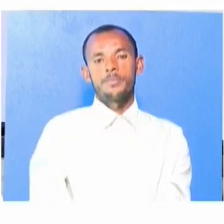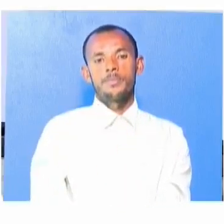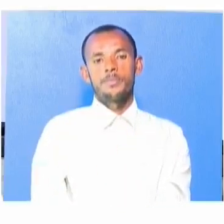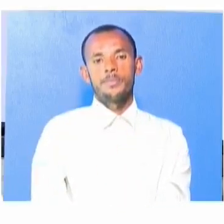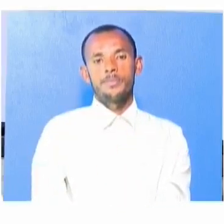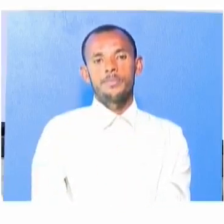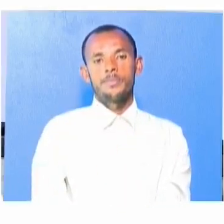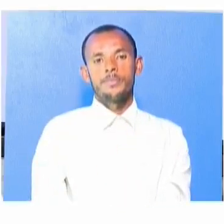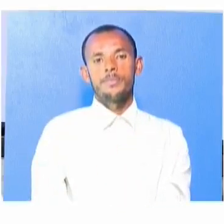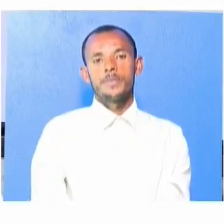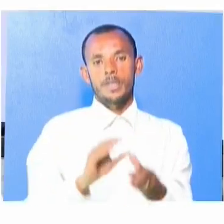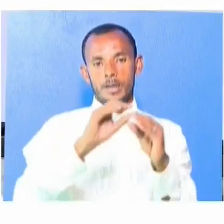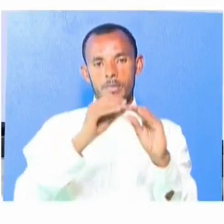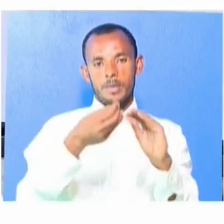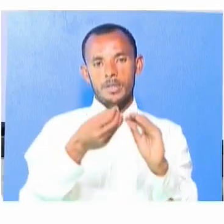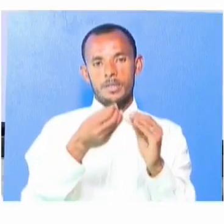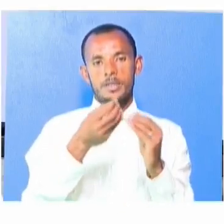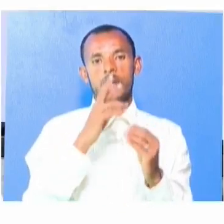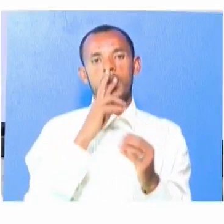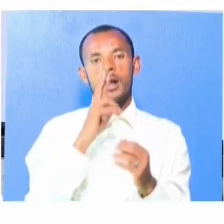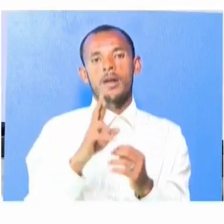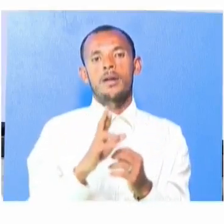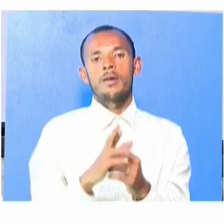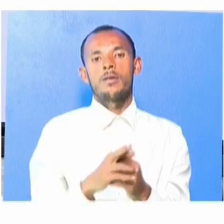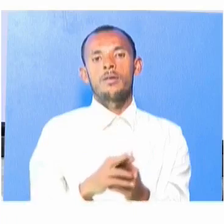Okay, the numbers given here.